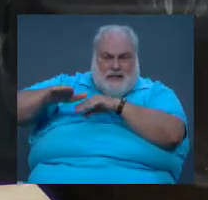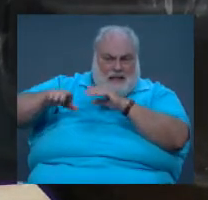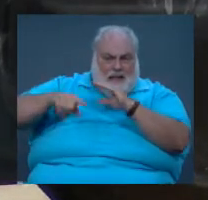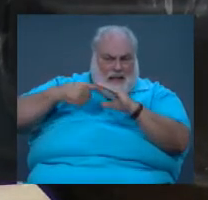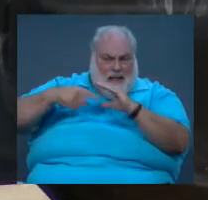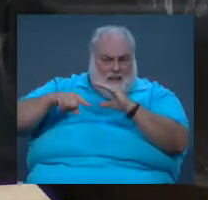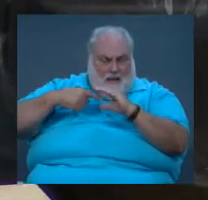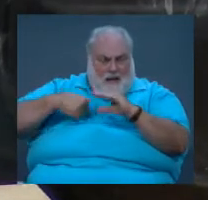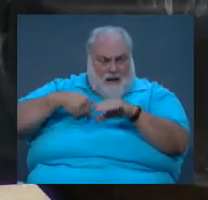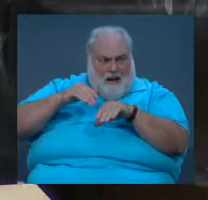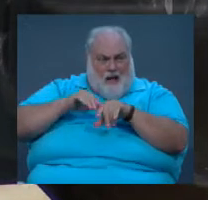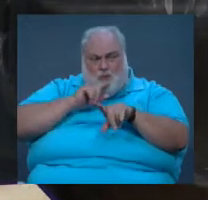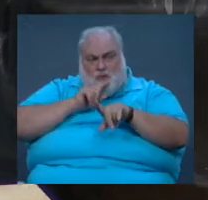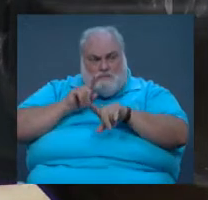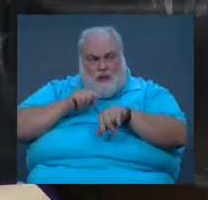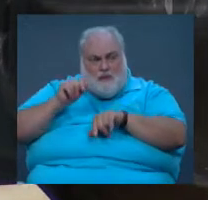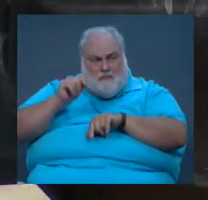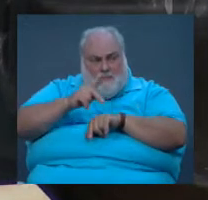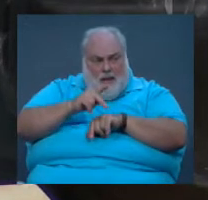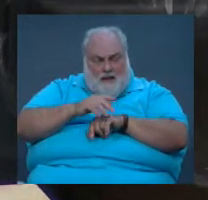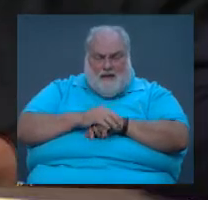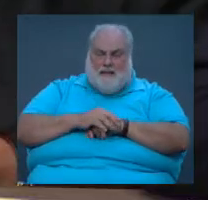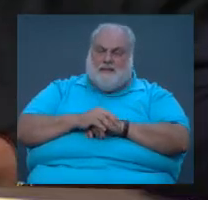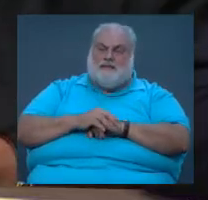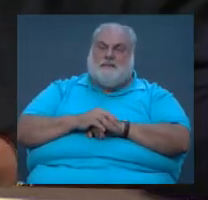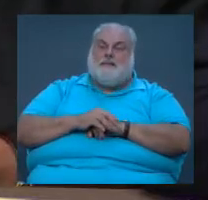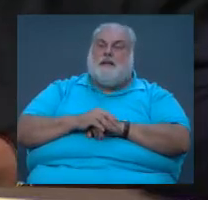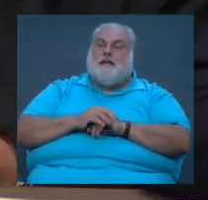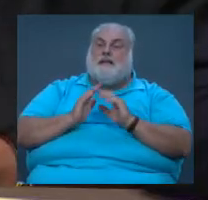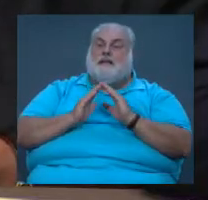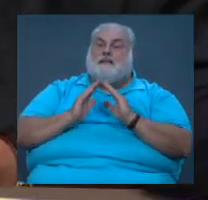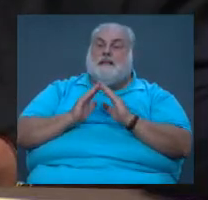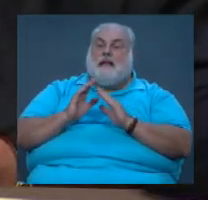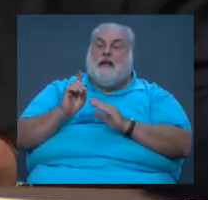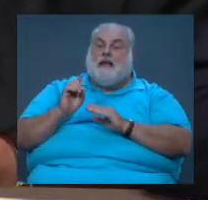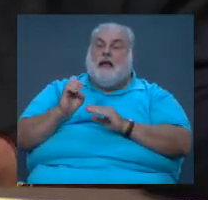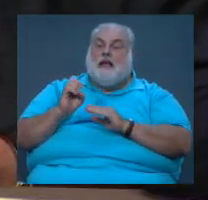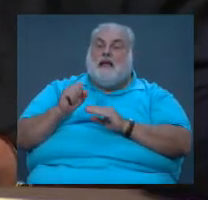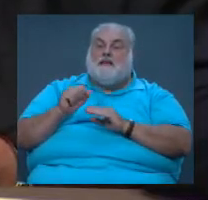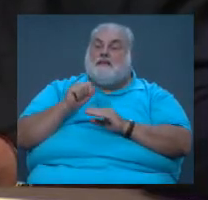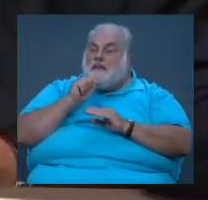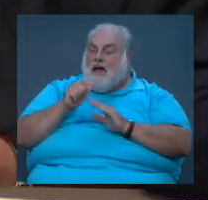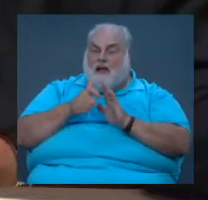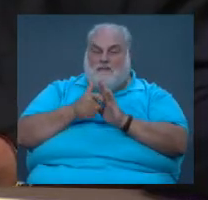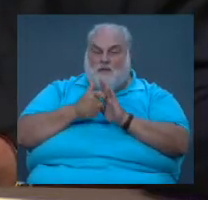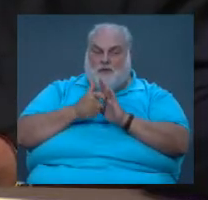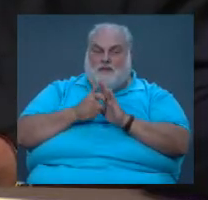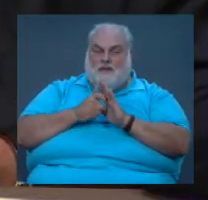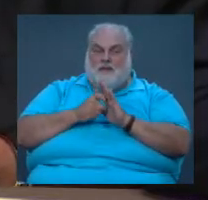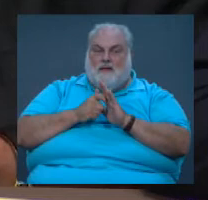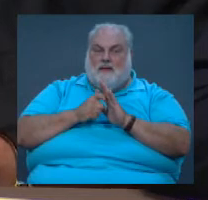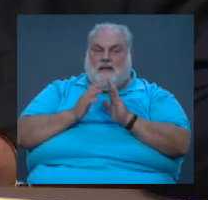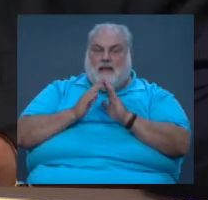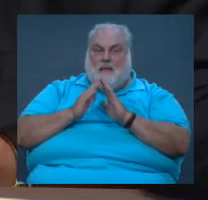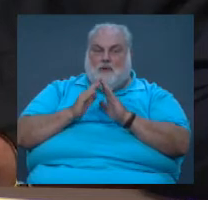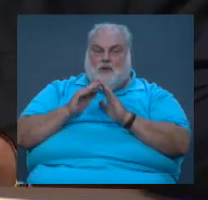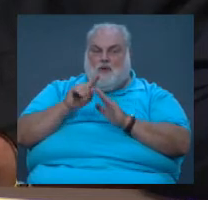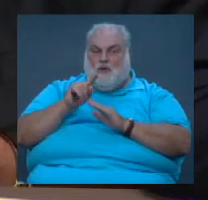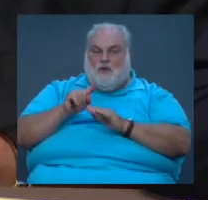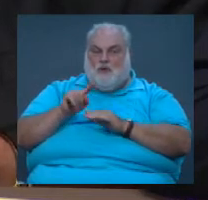and I sent him one right back. The city does not enforce in capital zoning. That's been